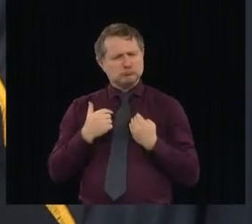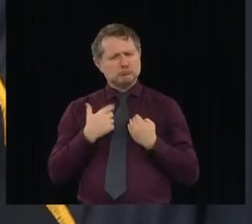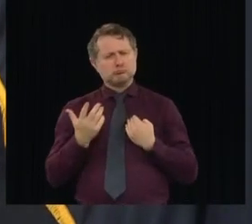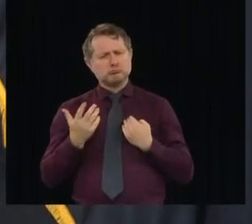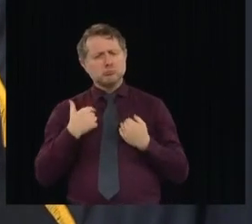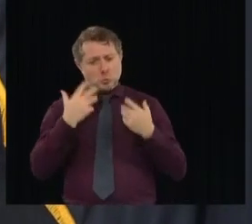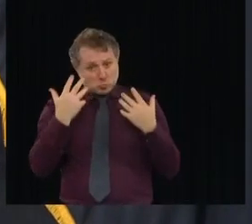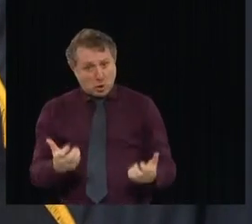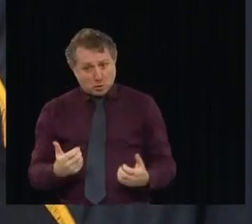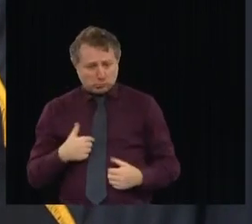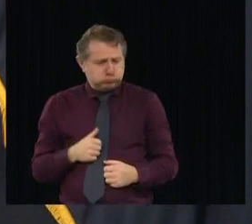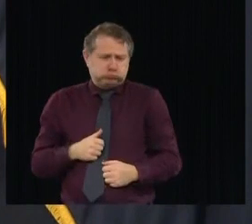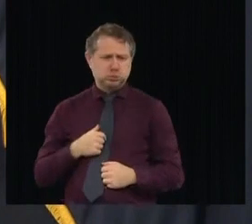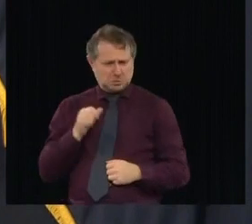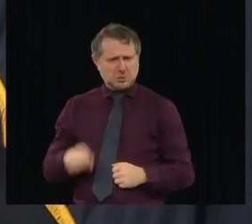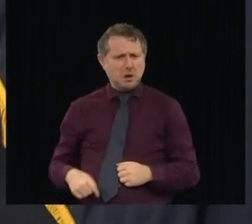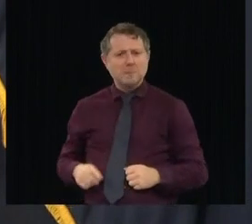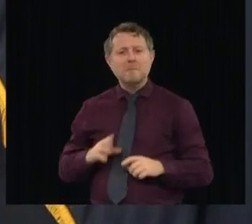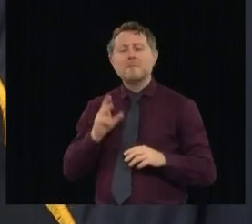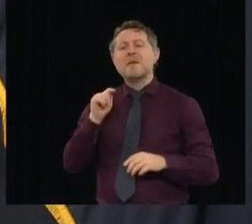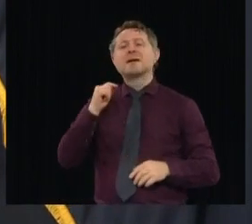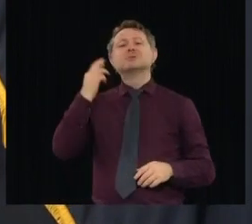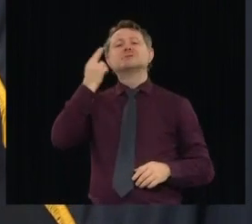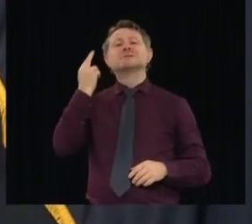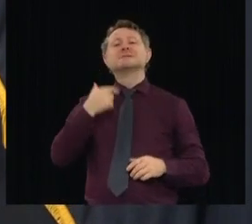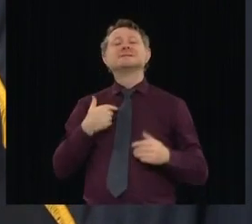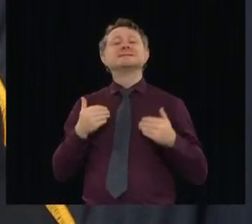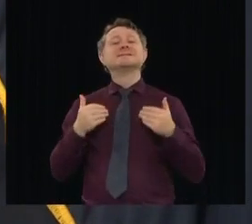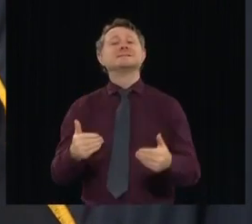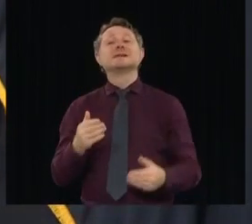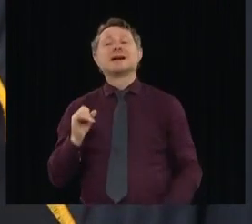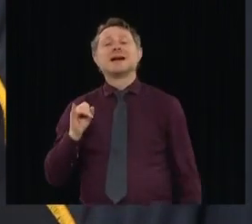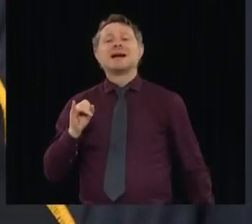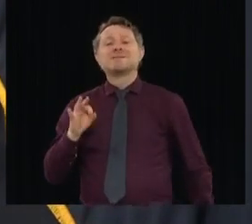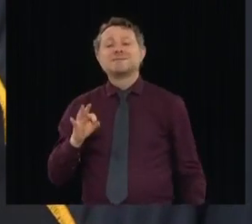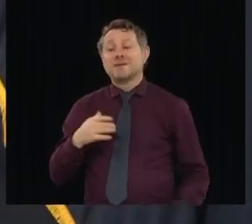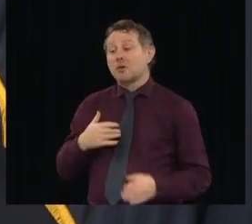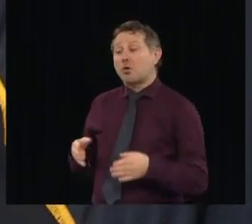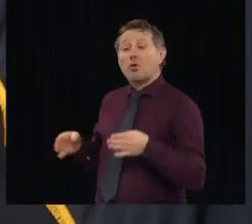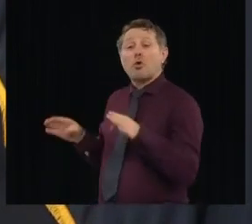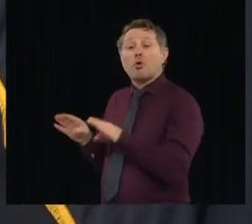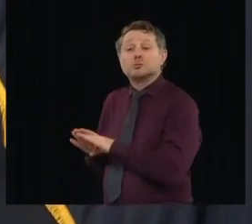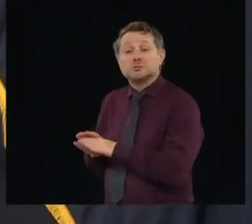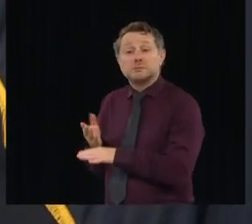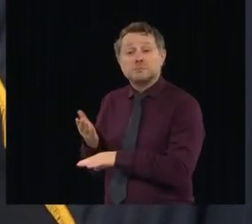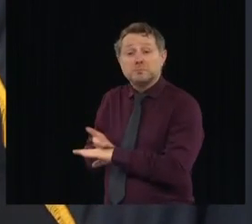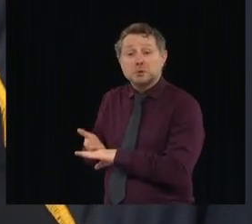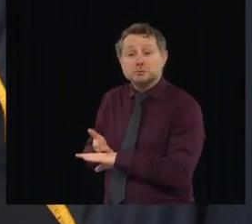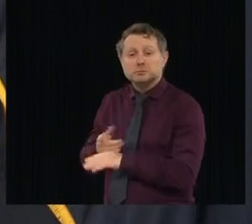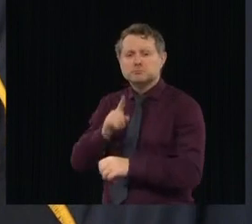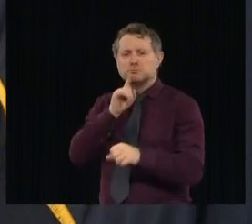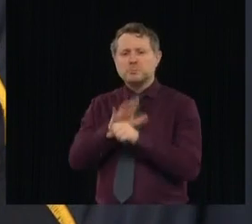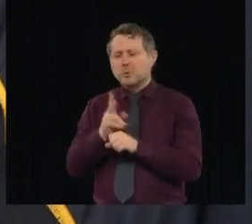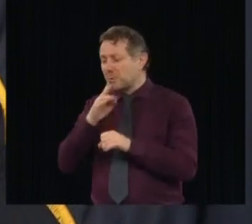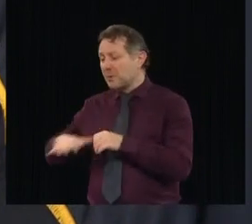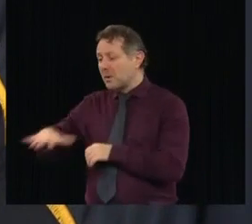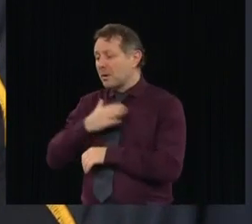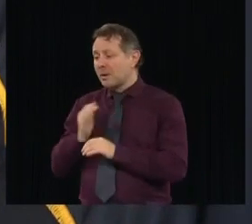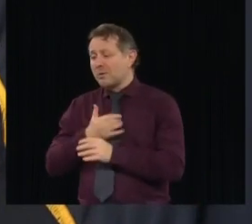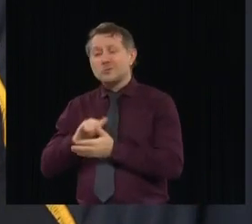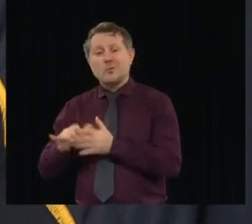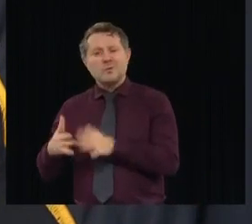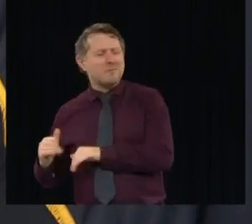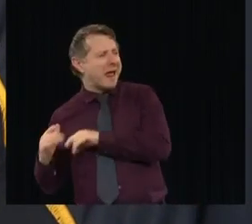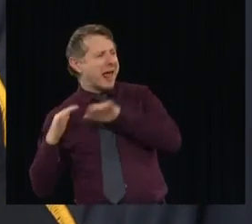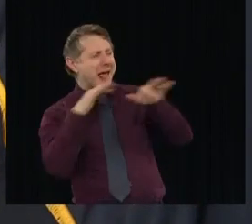beaches, people will go to New Jersey beaches. I promise you that. They'll go to Connecticut beaches. And